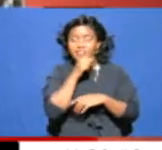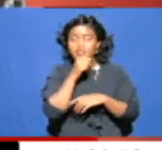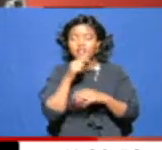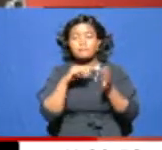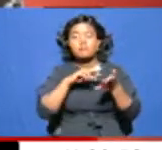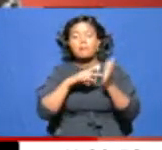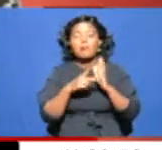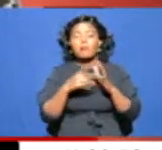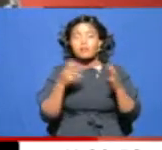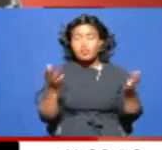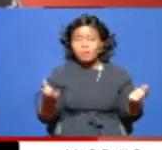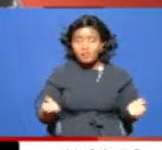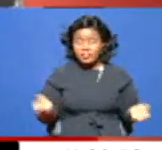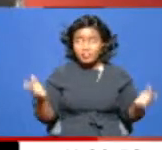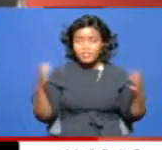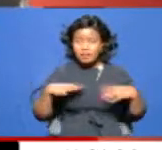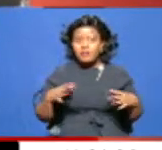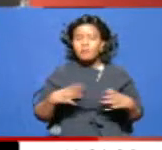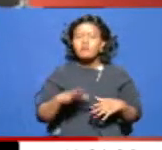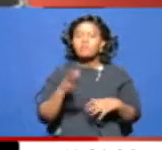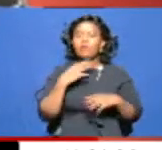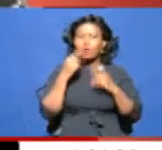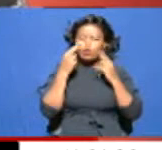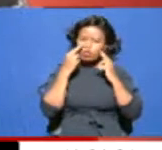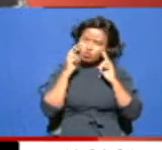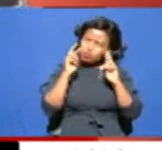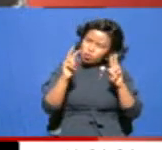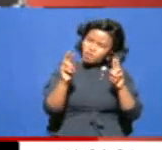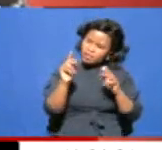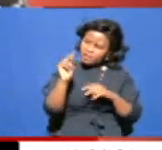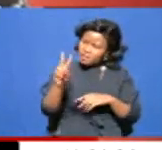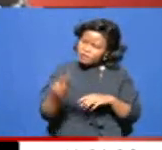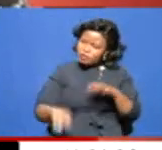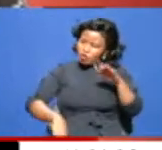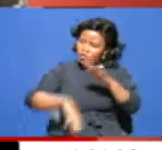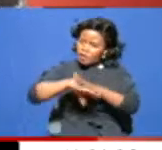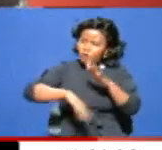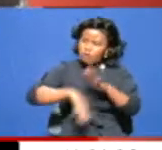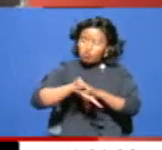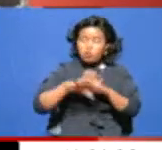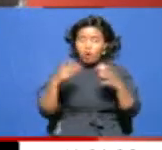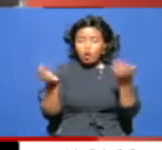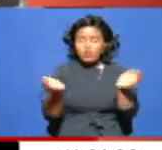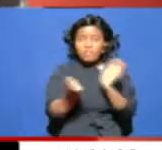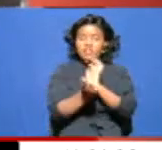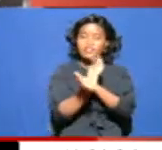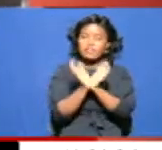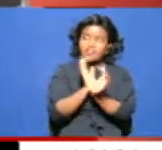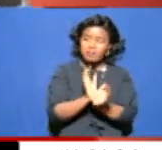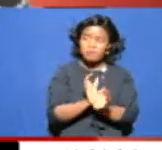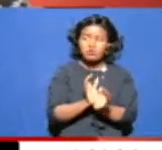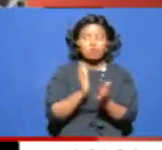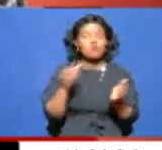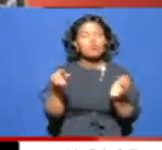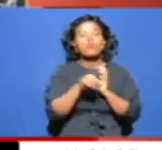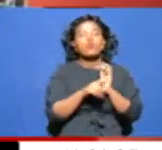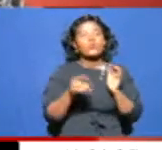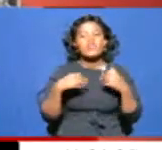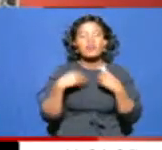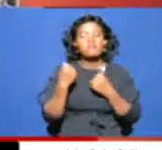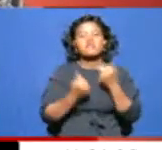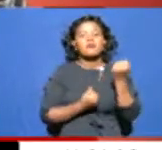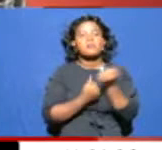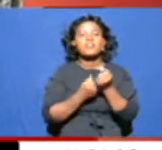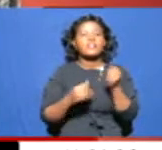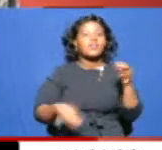people really want to watch soccer. And I can always tell you that we've marketed our soccer very poorly, and it's really